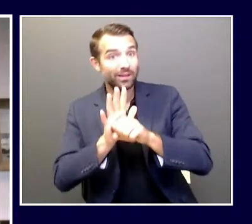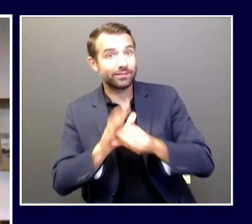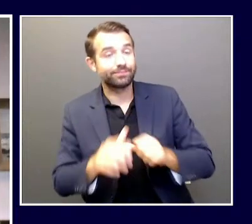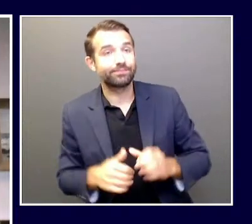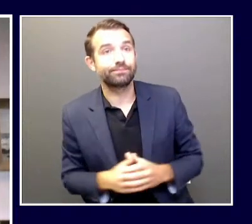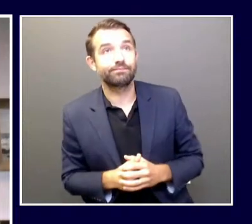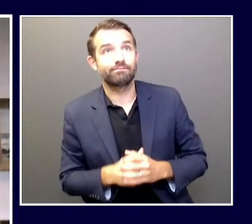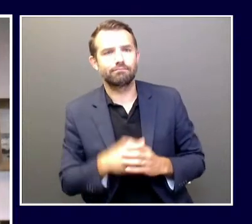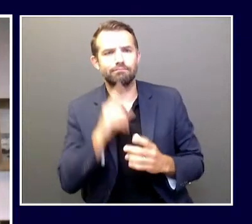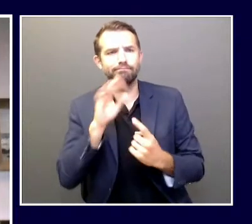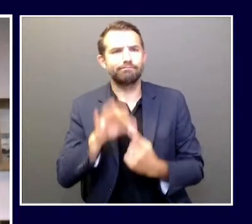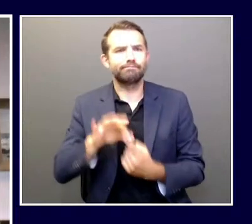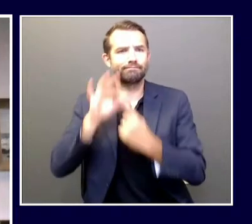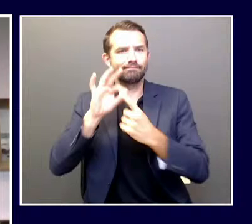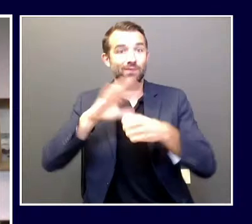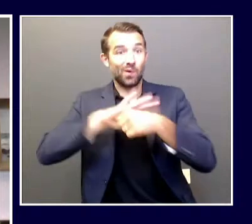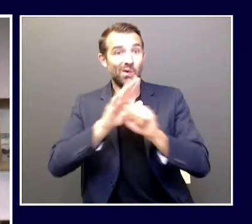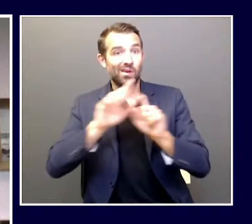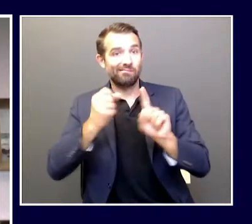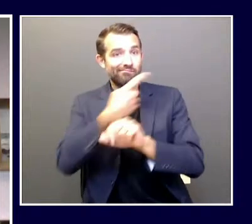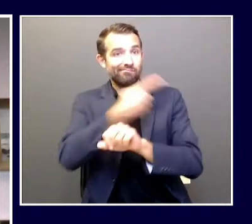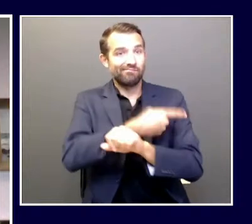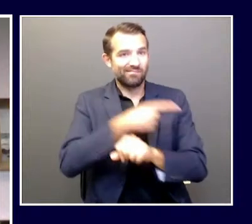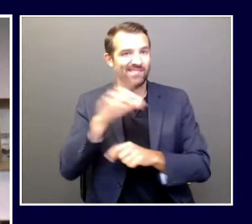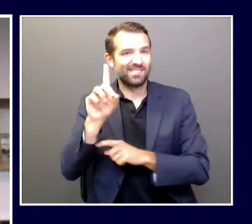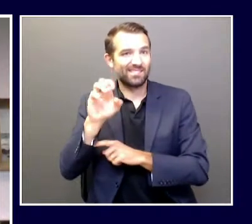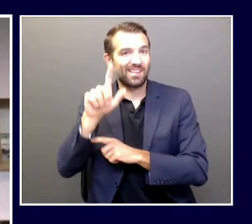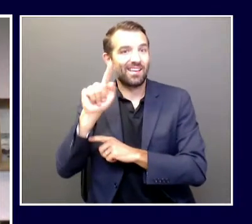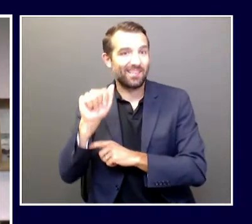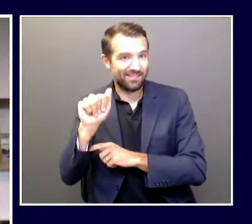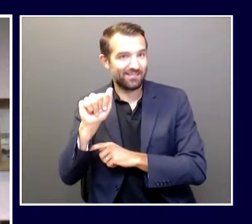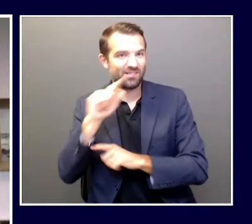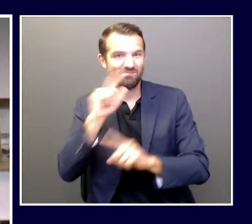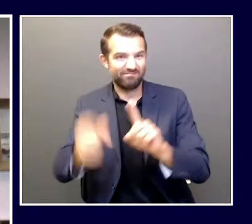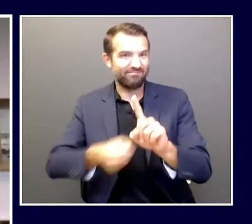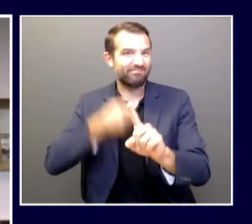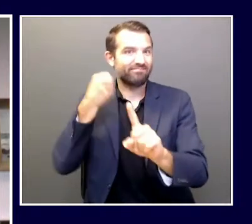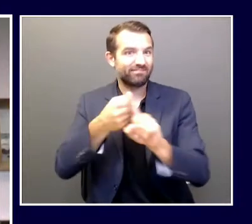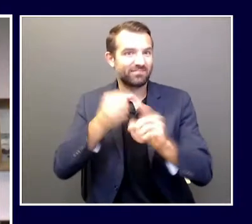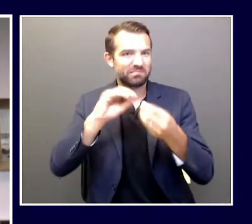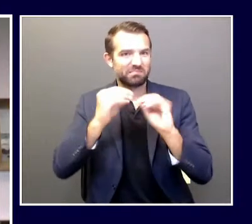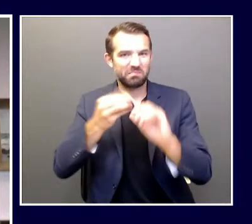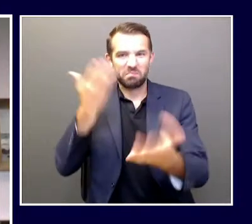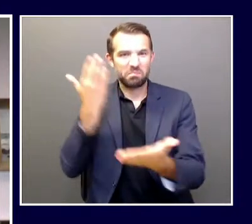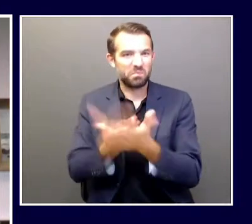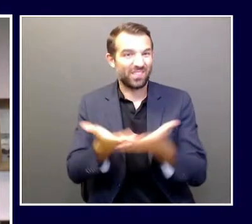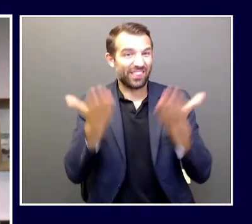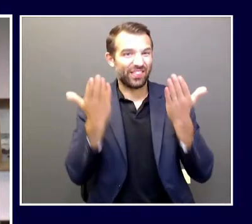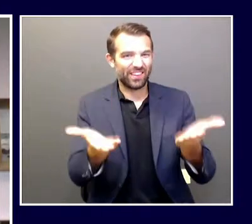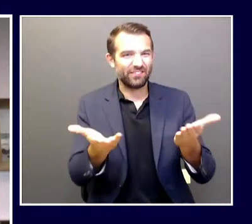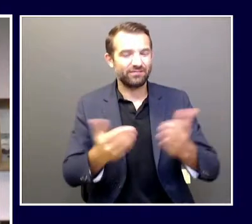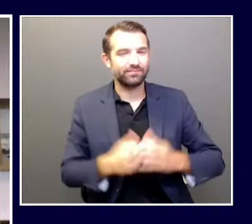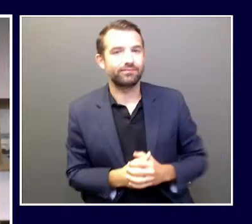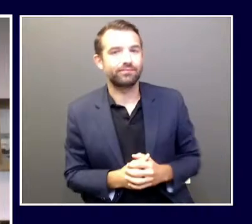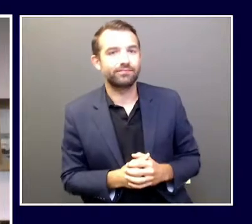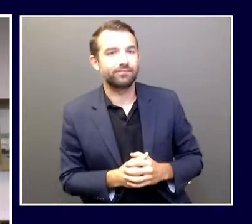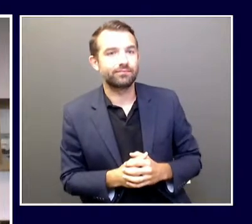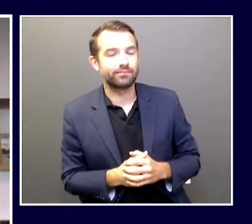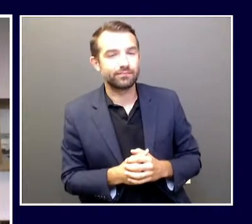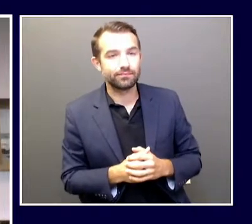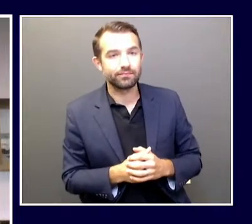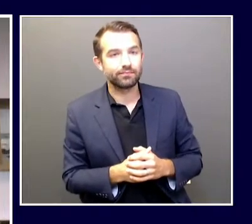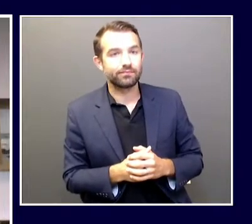Maine just in a 2-week period. A close companion to the number of people in the hospital is